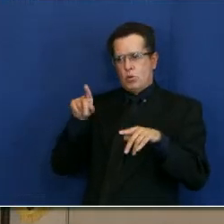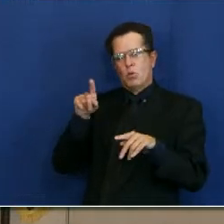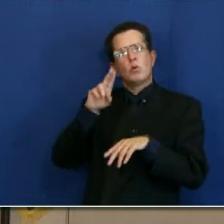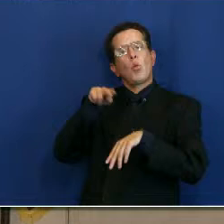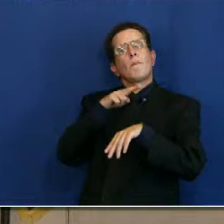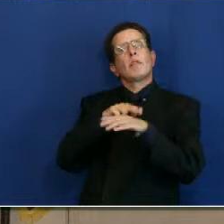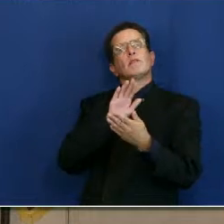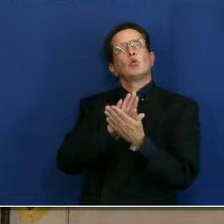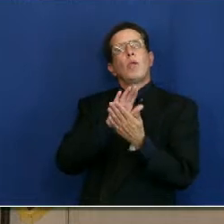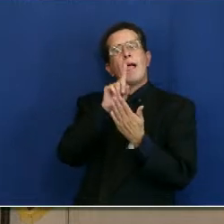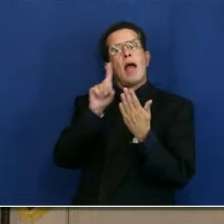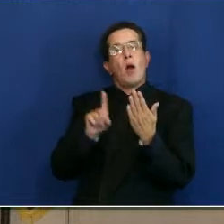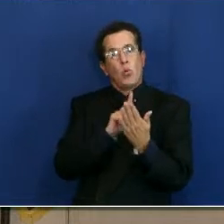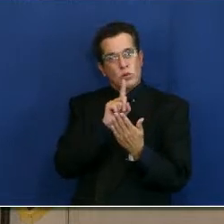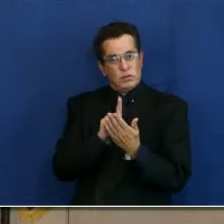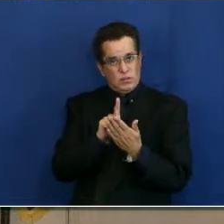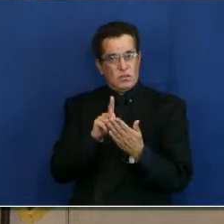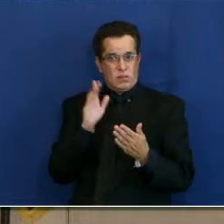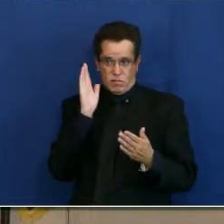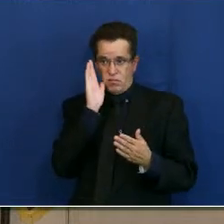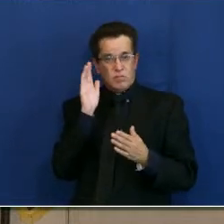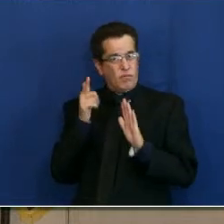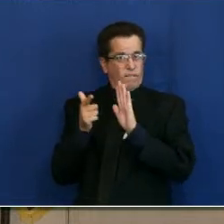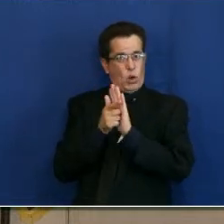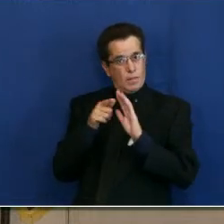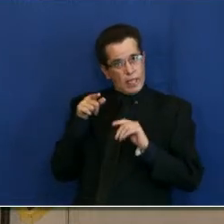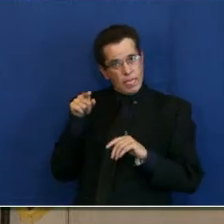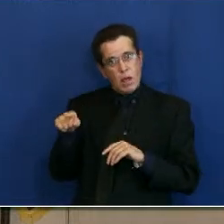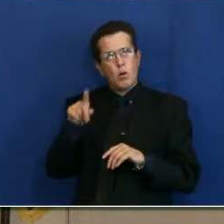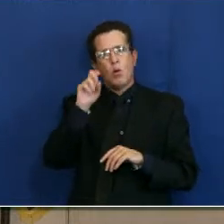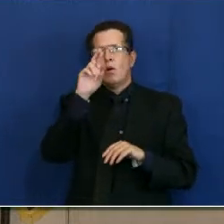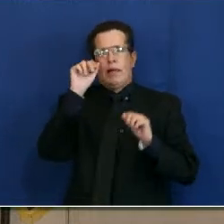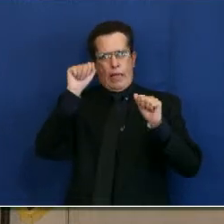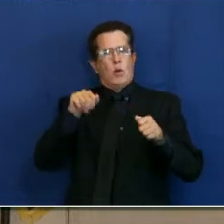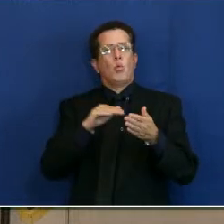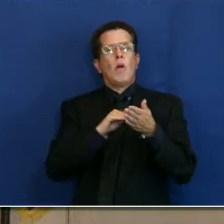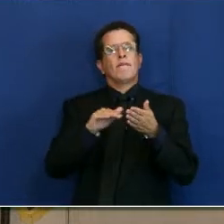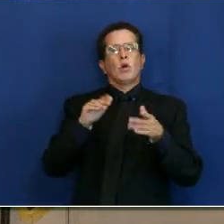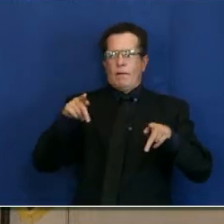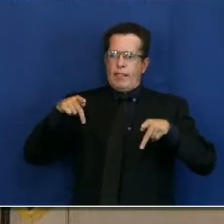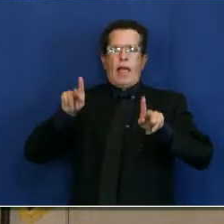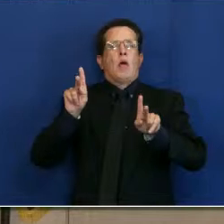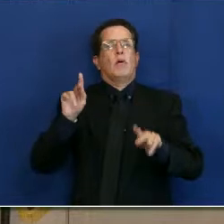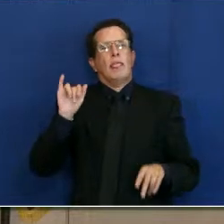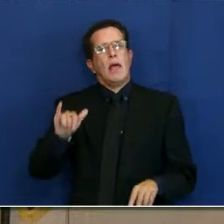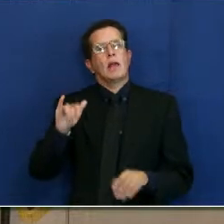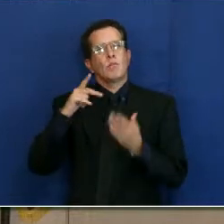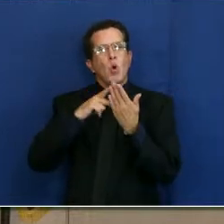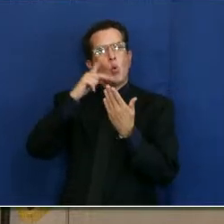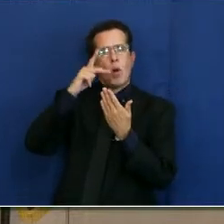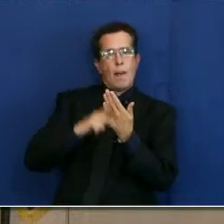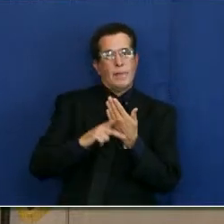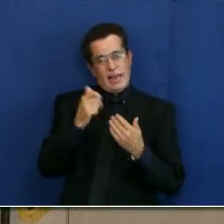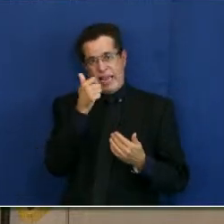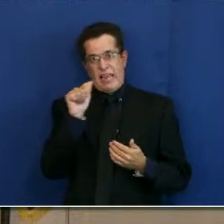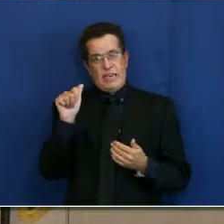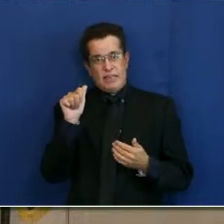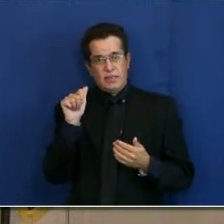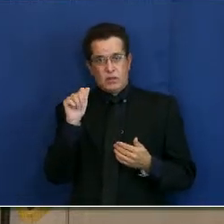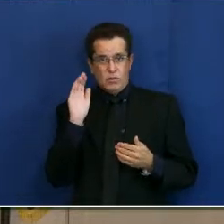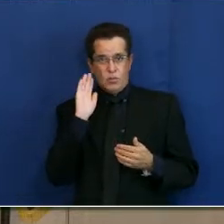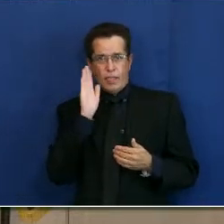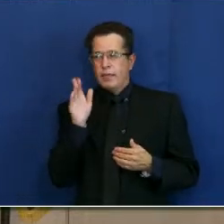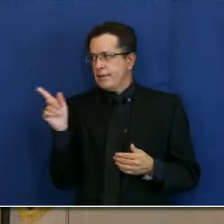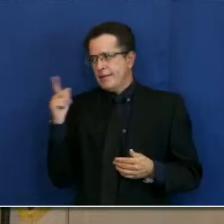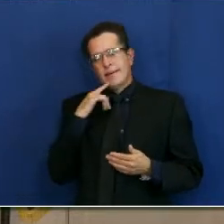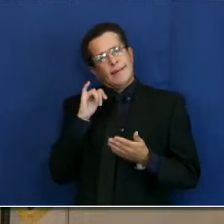the school year begins. Is that correct? And do you think there could be a waiver for such programs to operate? Even though it was a